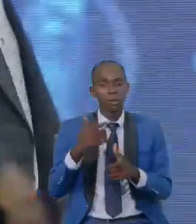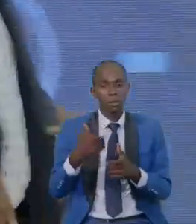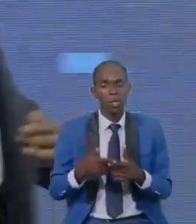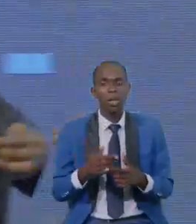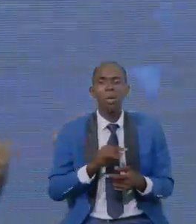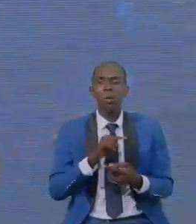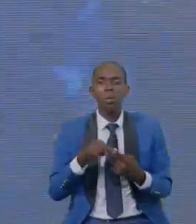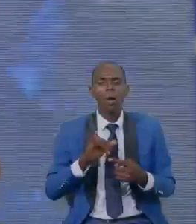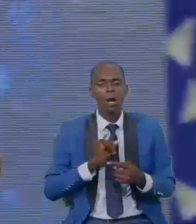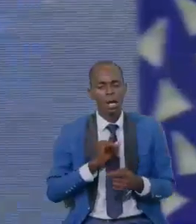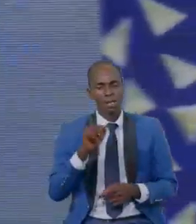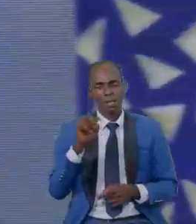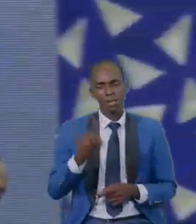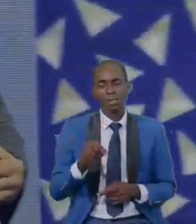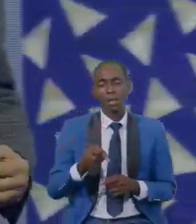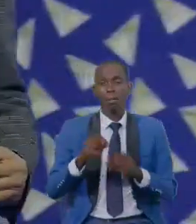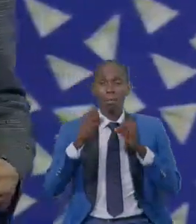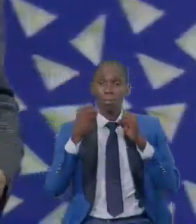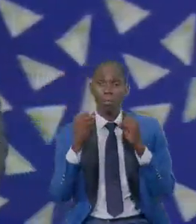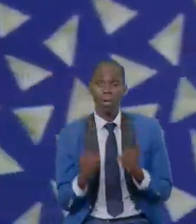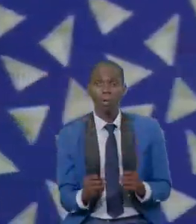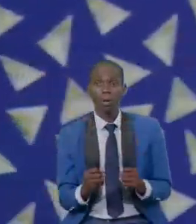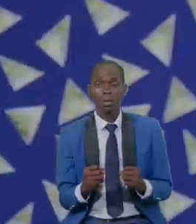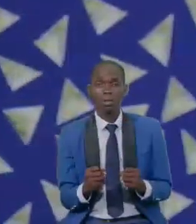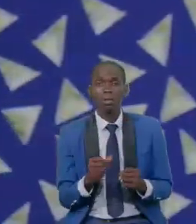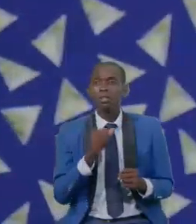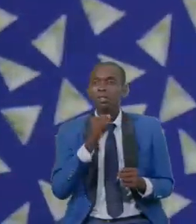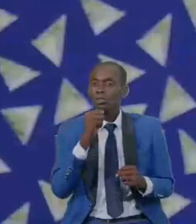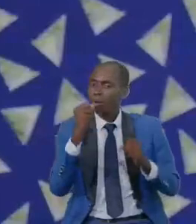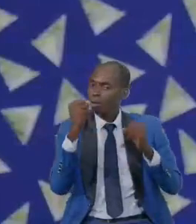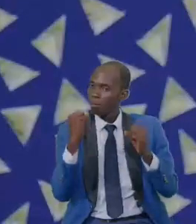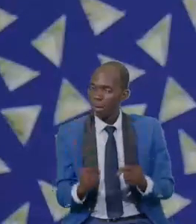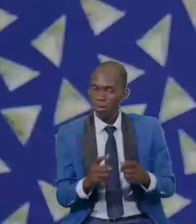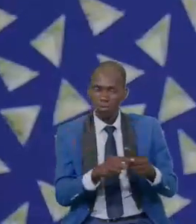power. Not power to fight